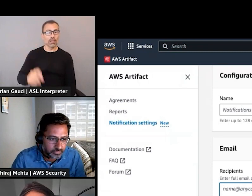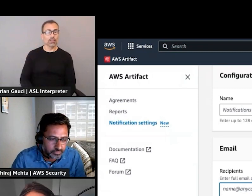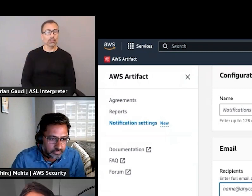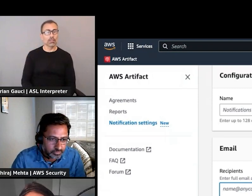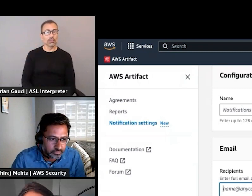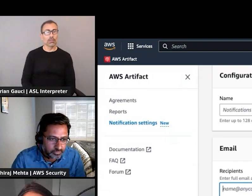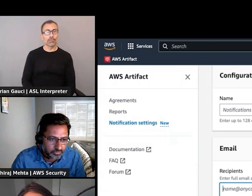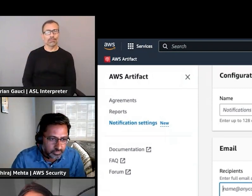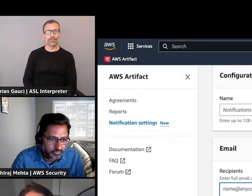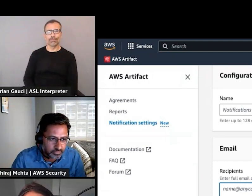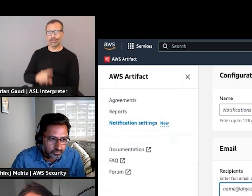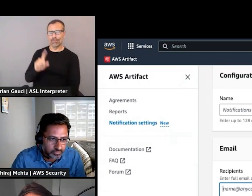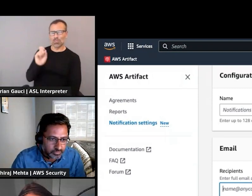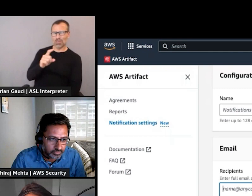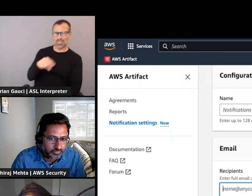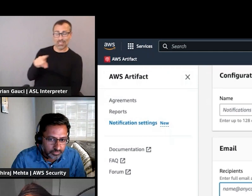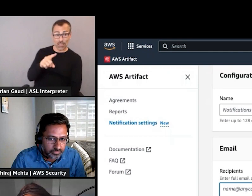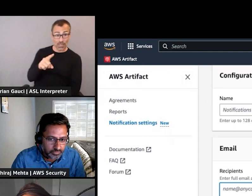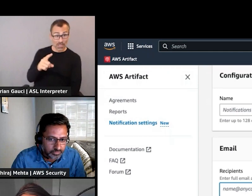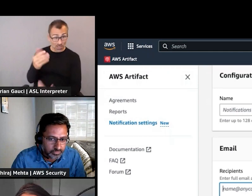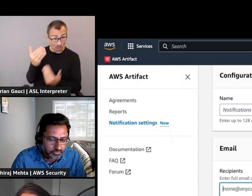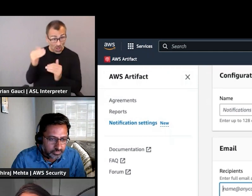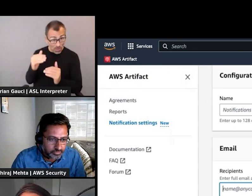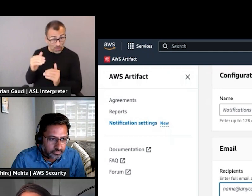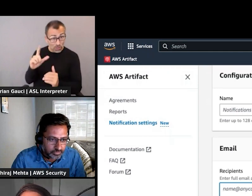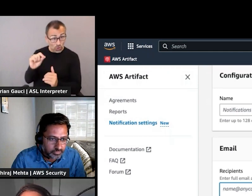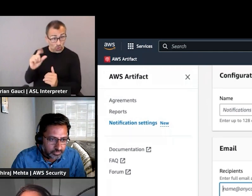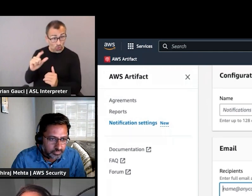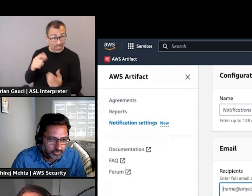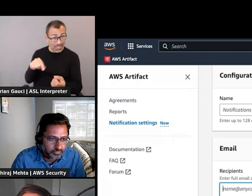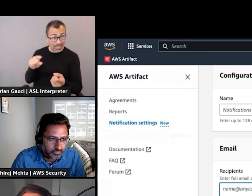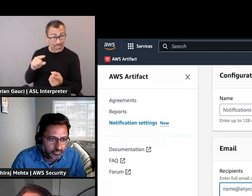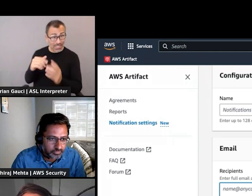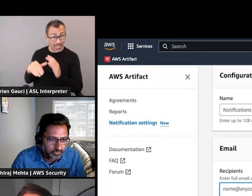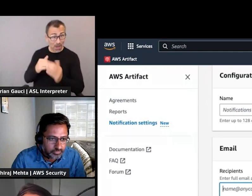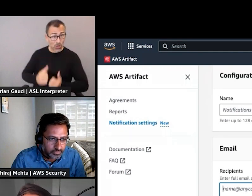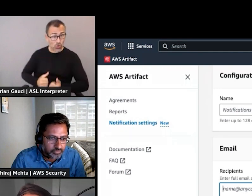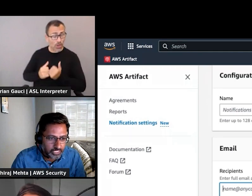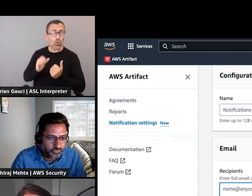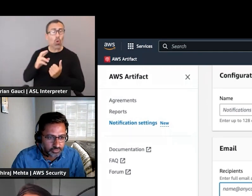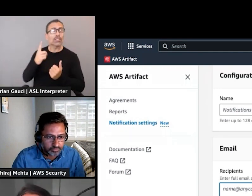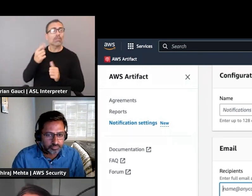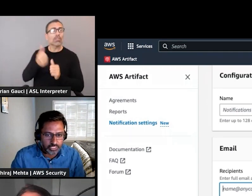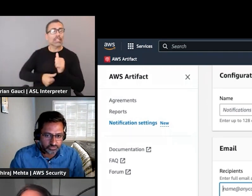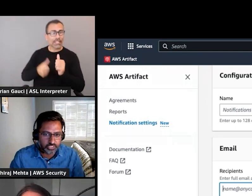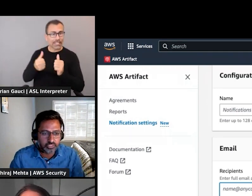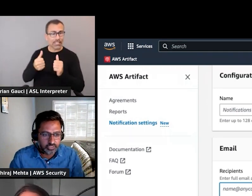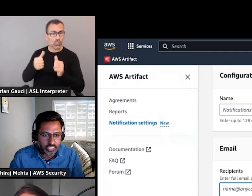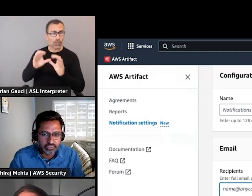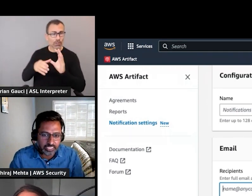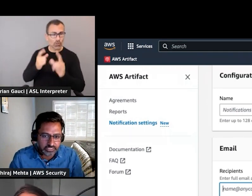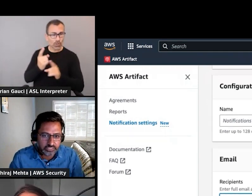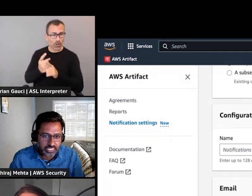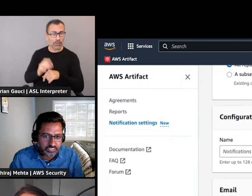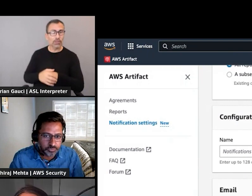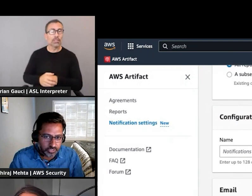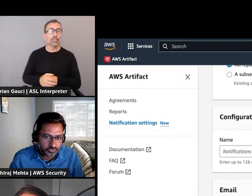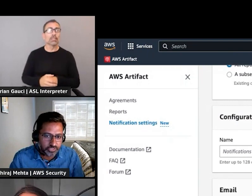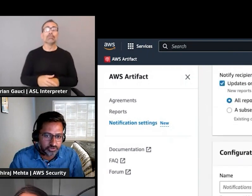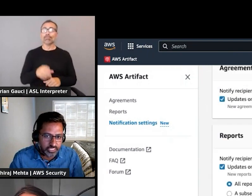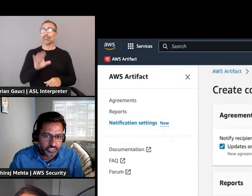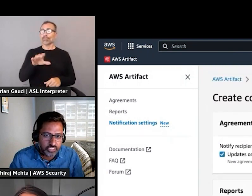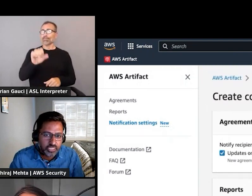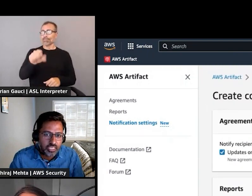think that there's a hard limit of 20 email addresses for this feature. That's just per configuration. Isn't that right? That's right. That's Okay. right. Yeah. That's